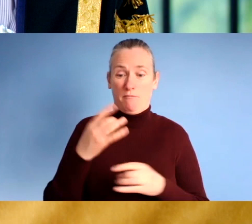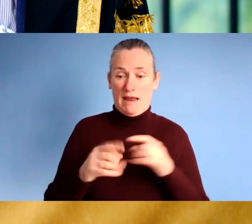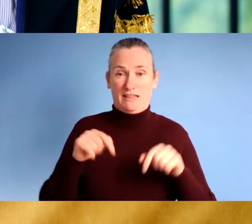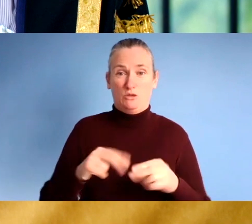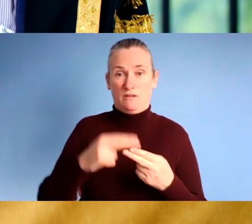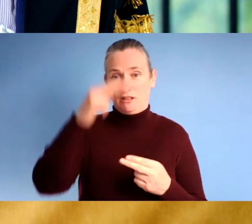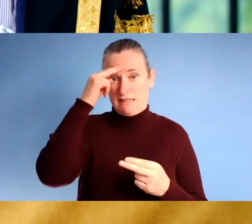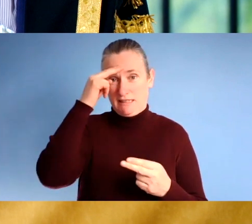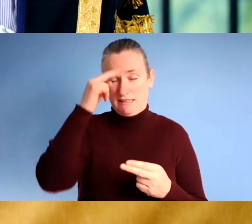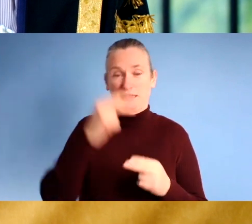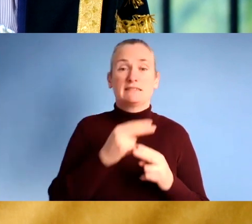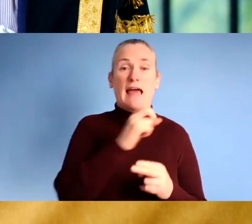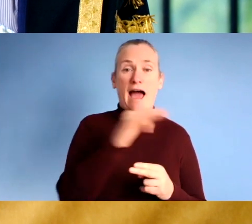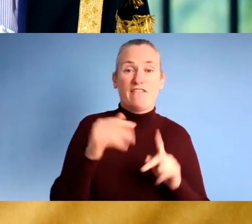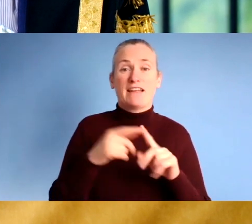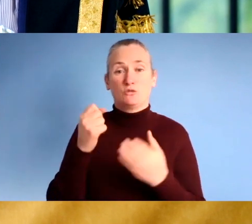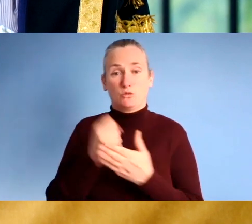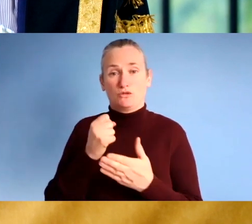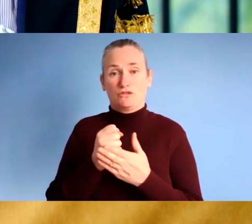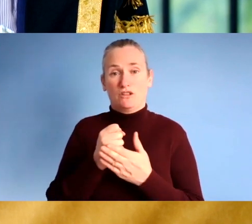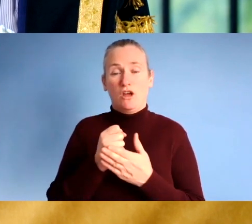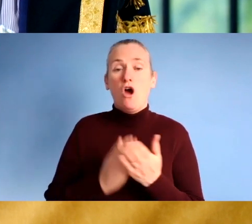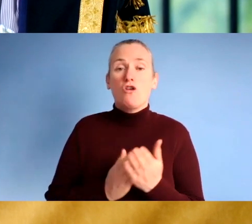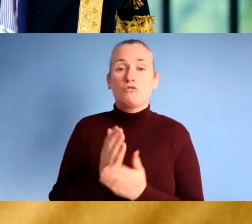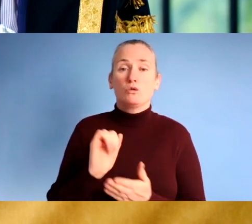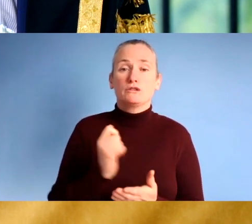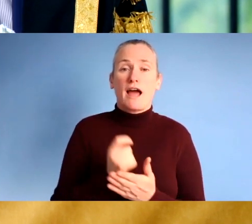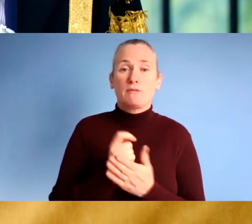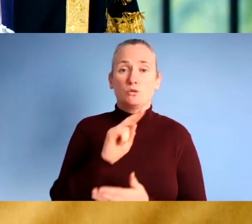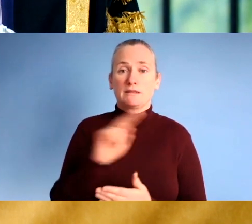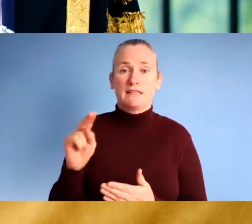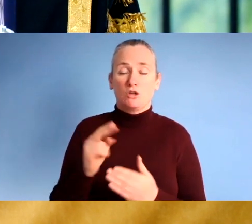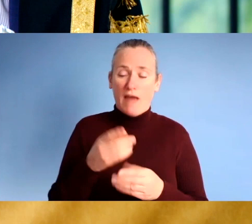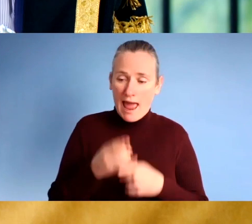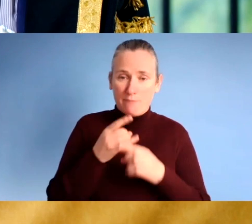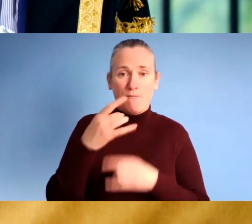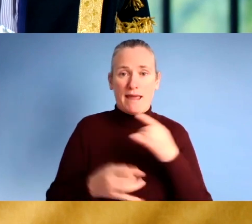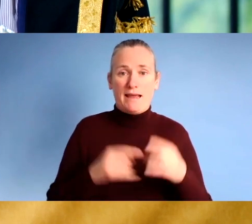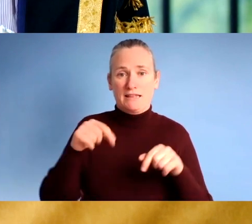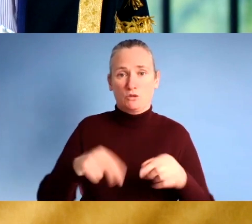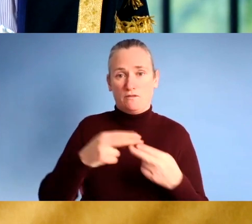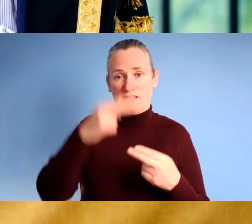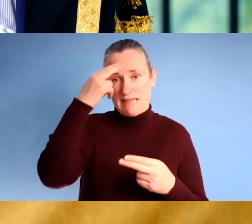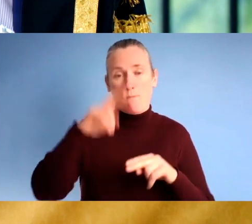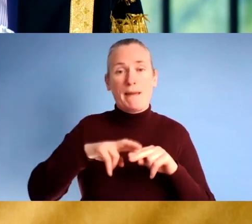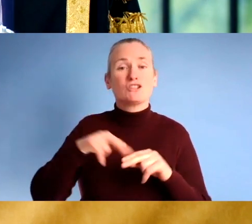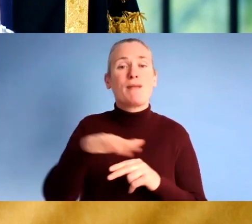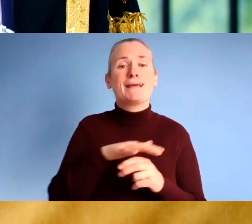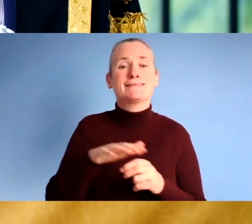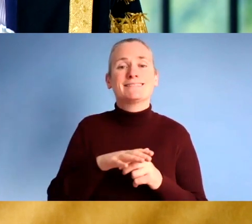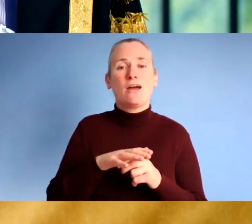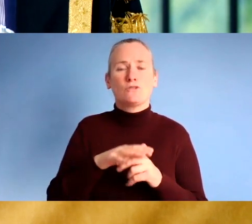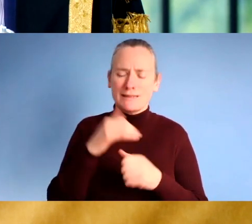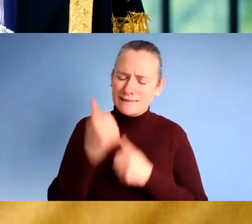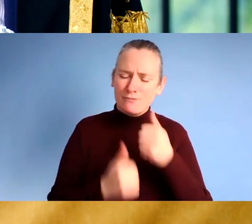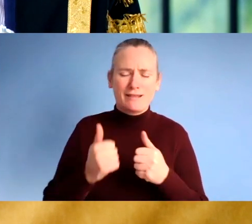staff and our students. During your time at UCC, you've helped make this university a better place. We celebrate that today.